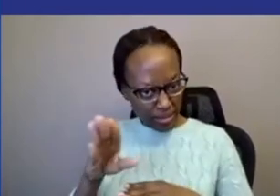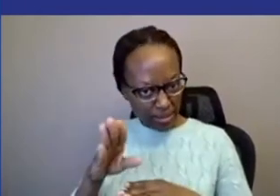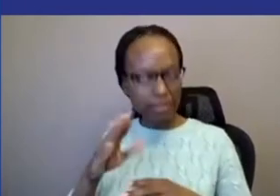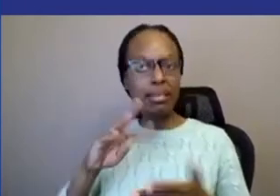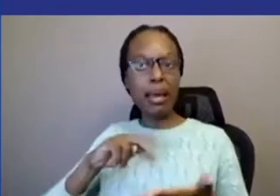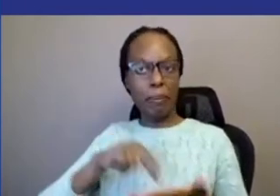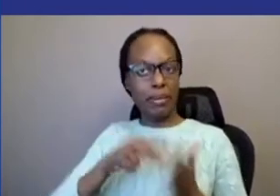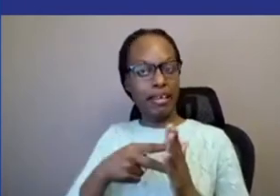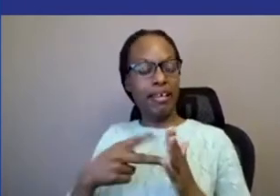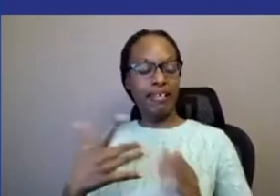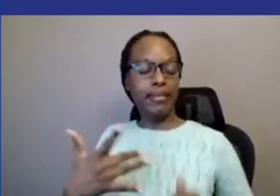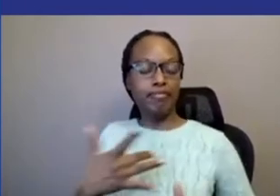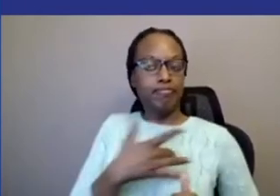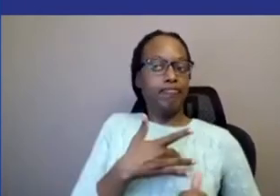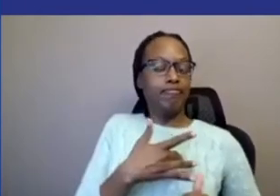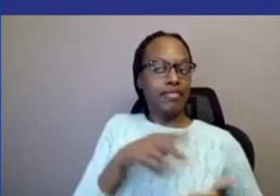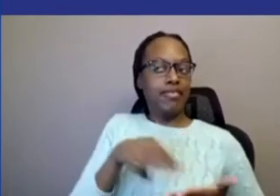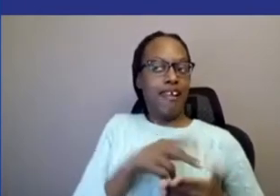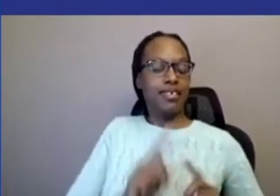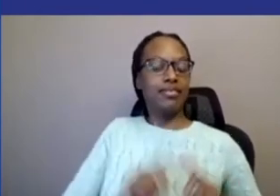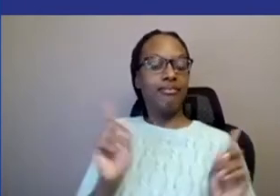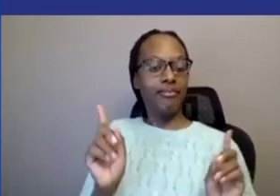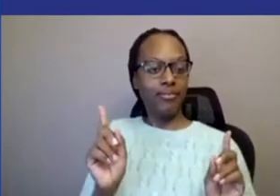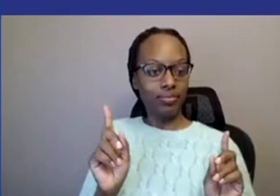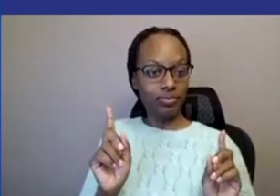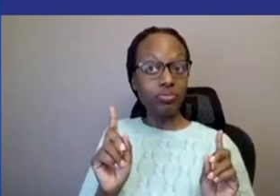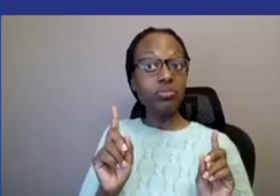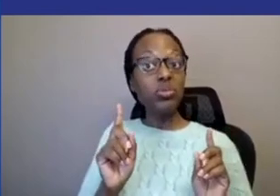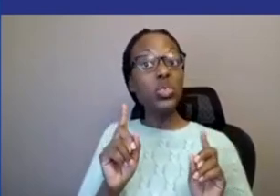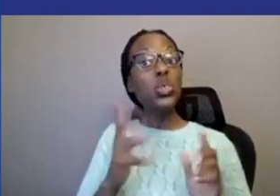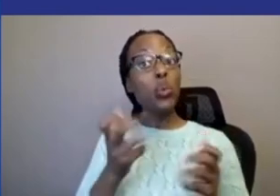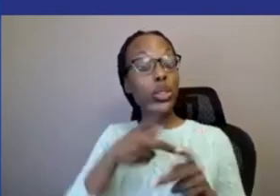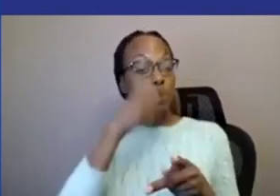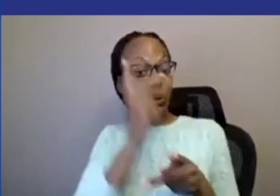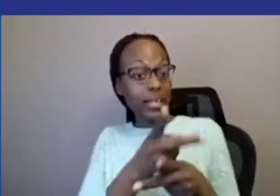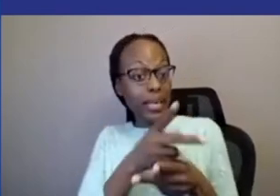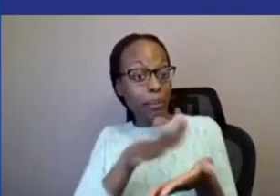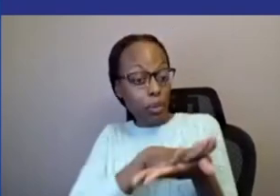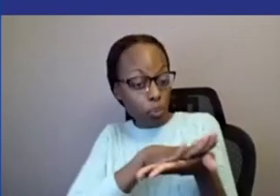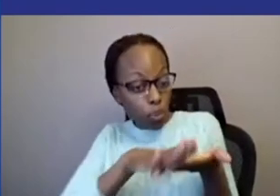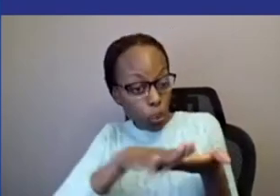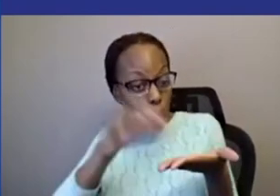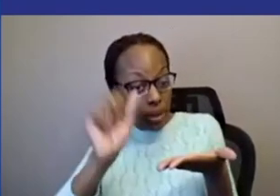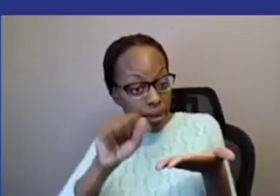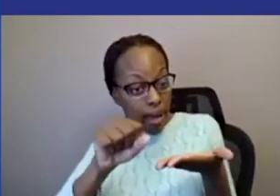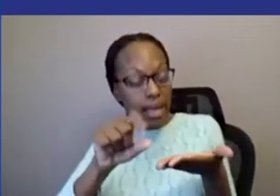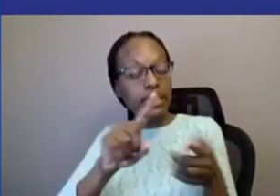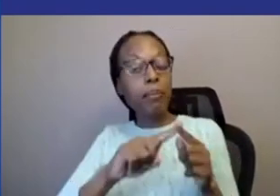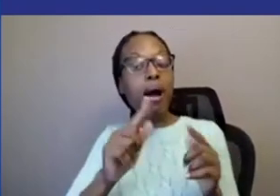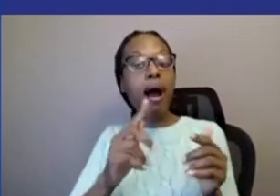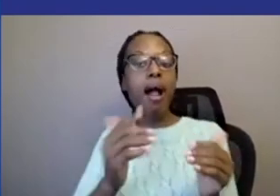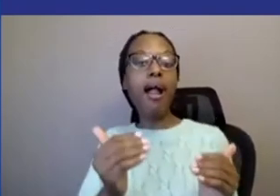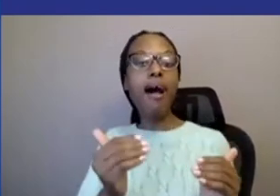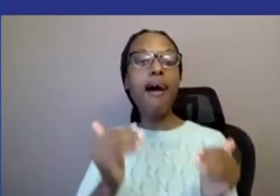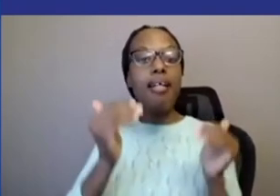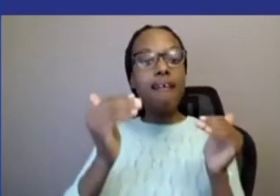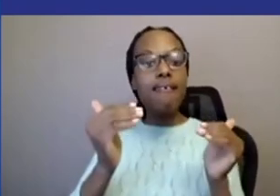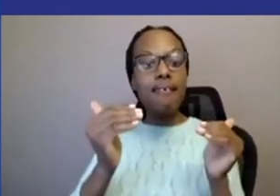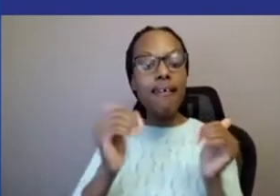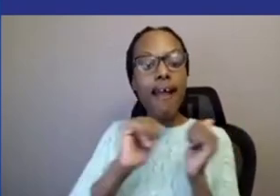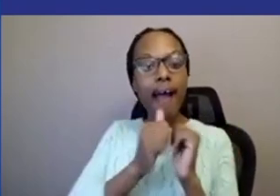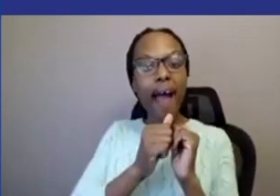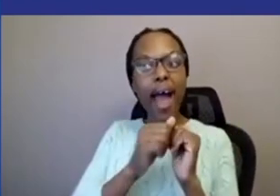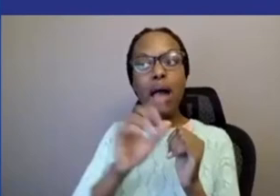things in the place where it's pure, it's exactly what it is, but then let the elevation comes from the rest of the project,